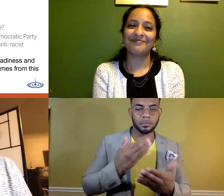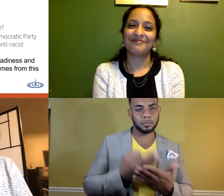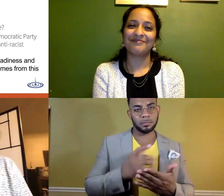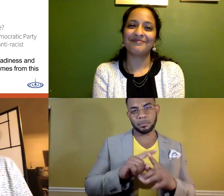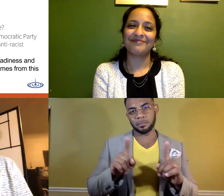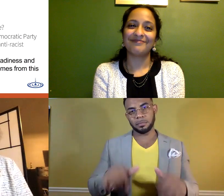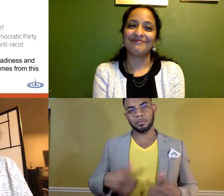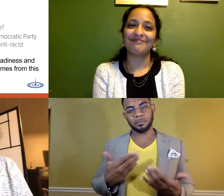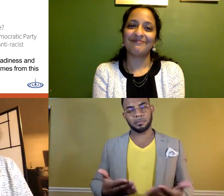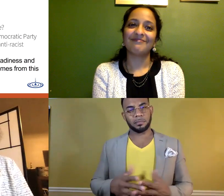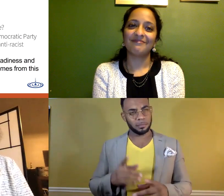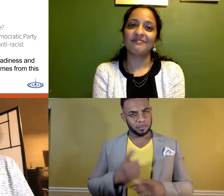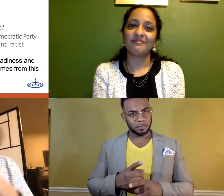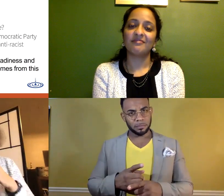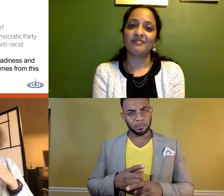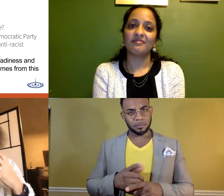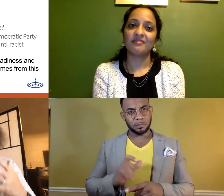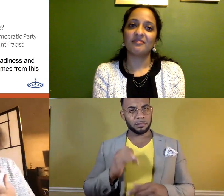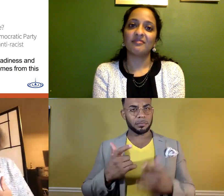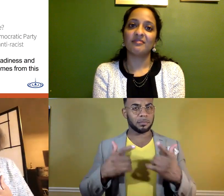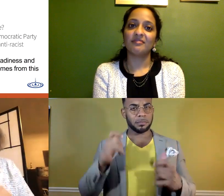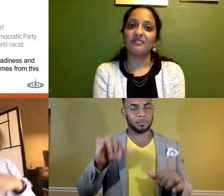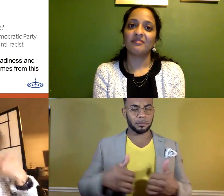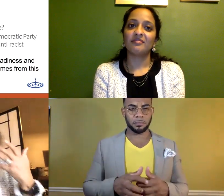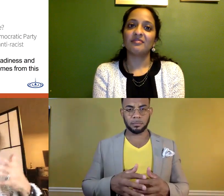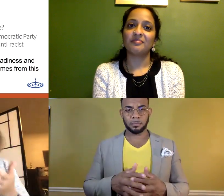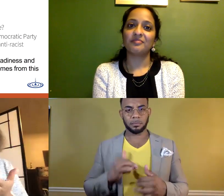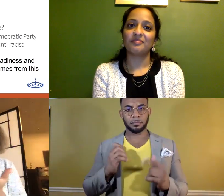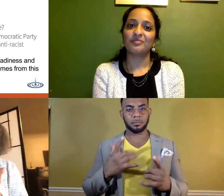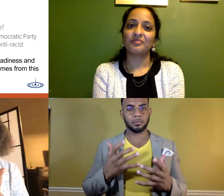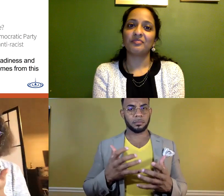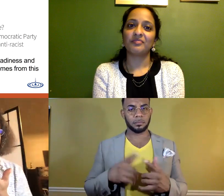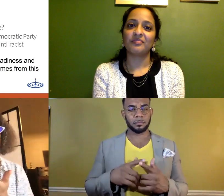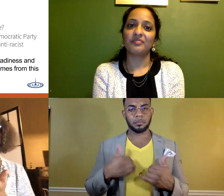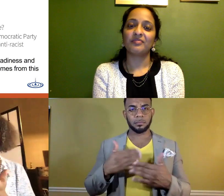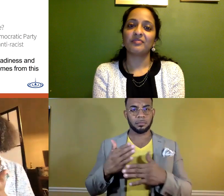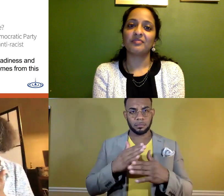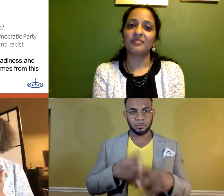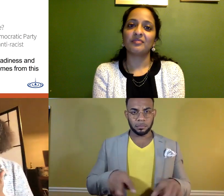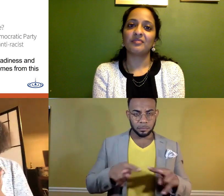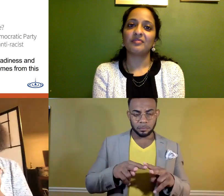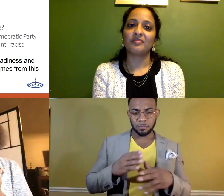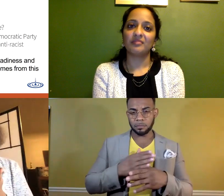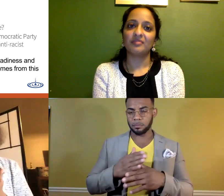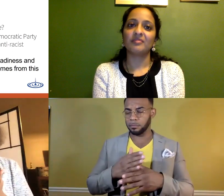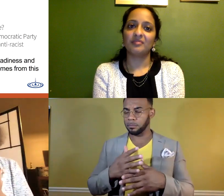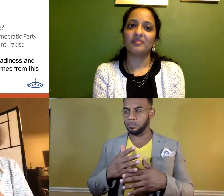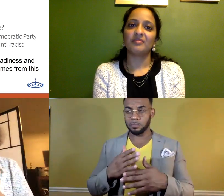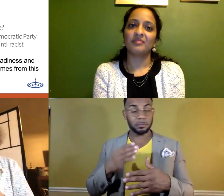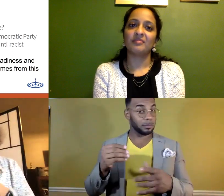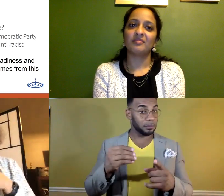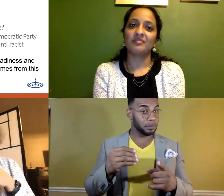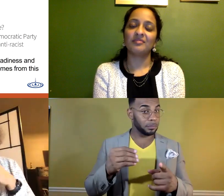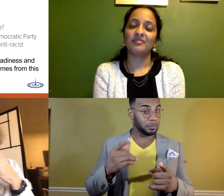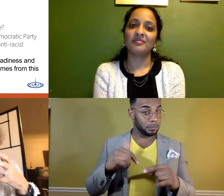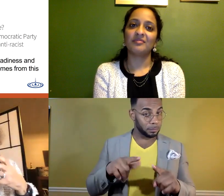difference exists, right? That's our biggest challenge. We all want to have shared values, and